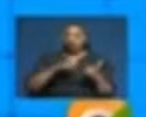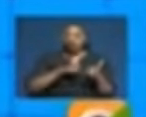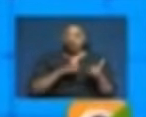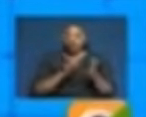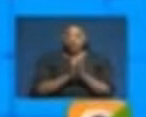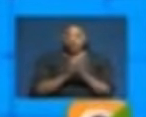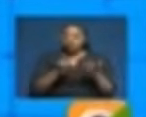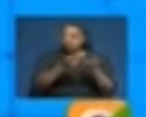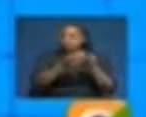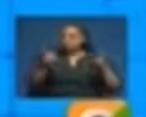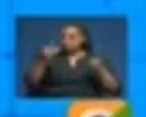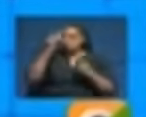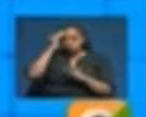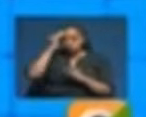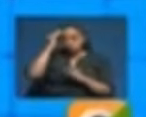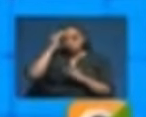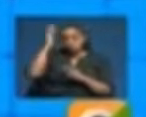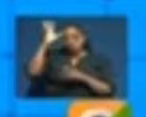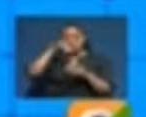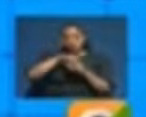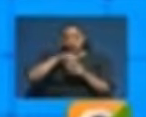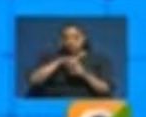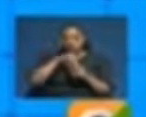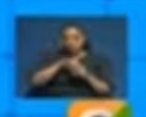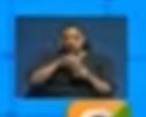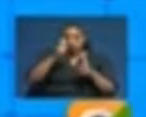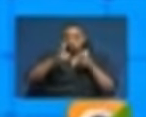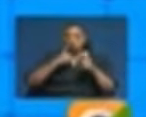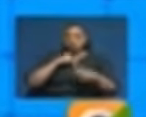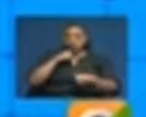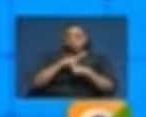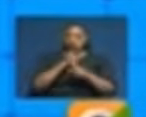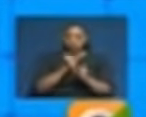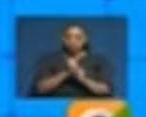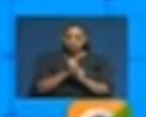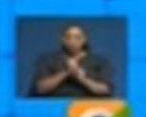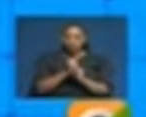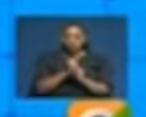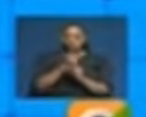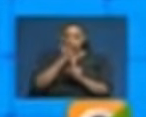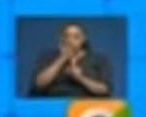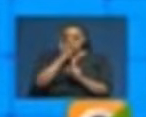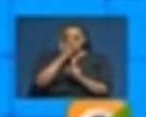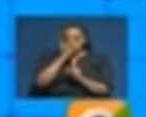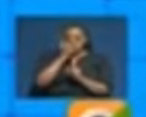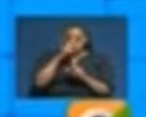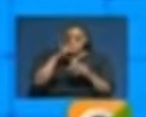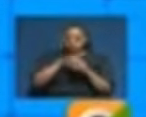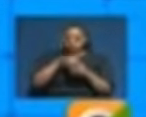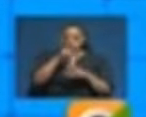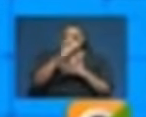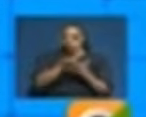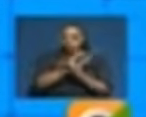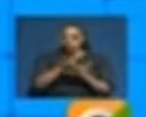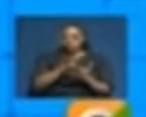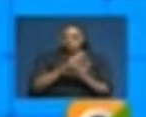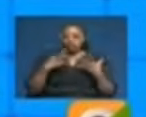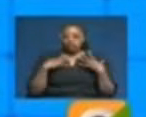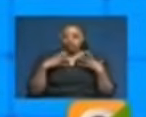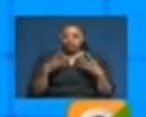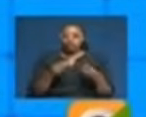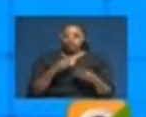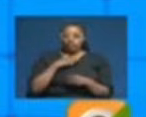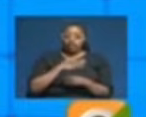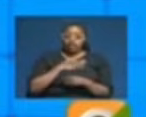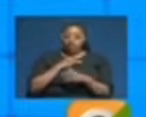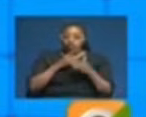them to know the investment we've made in this sector of our health,